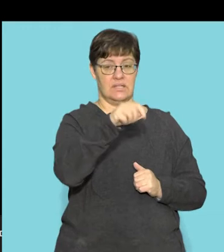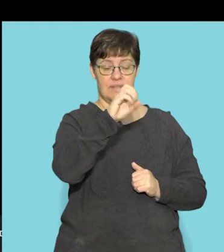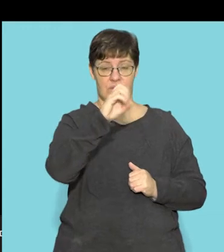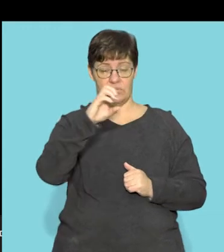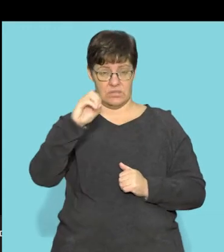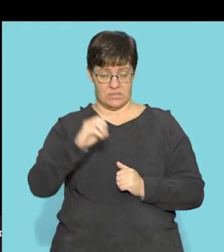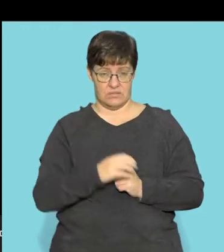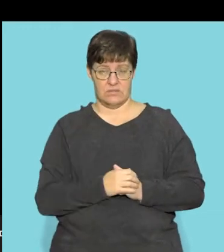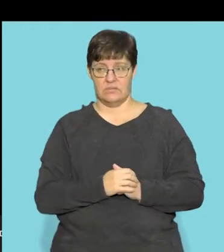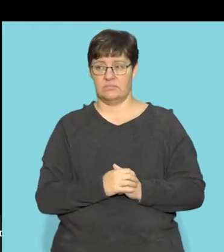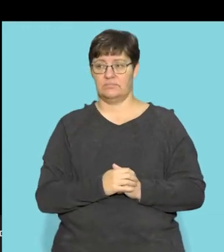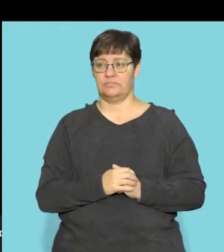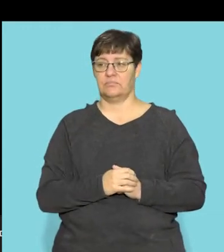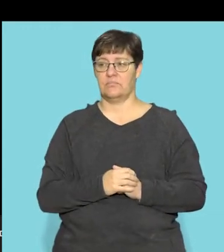250,000,